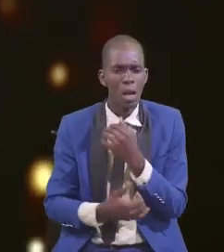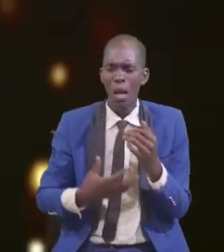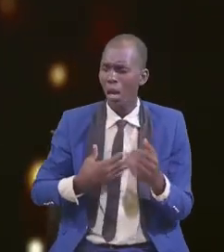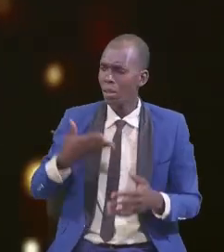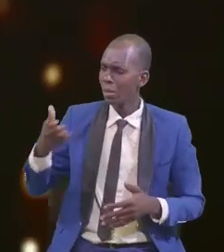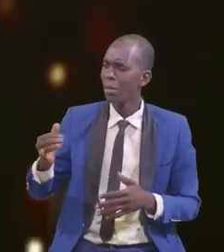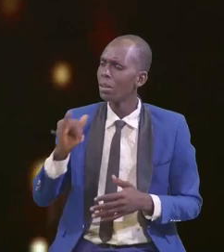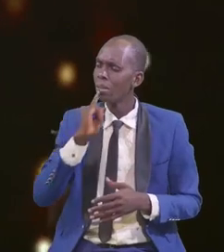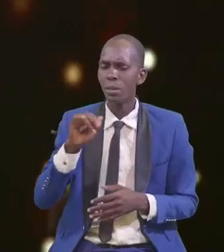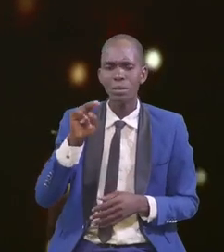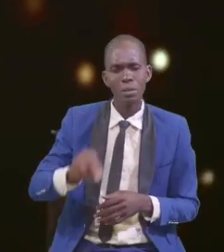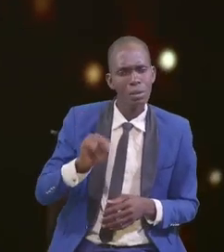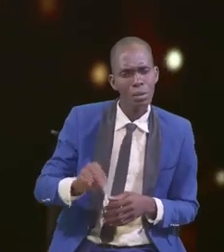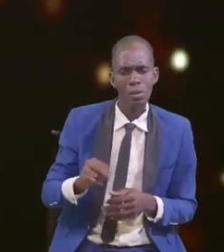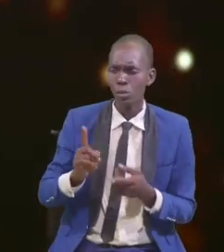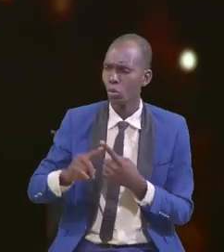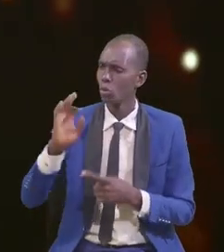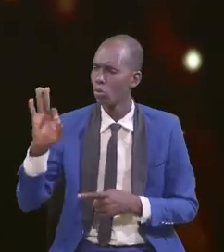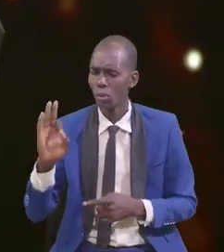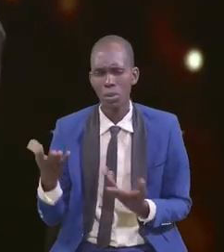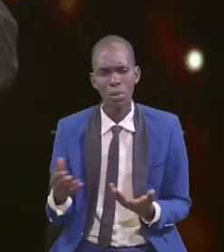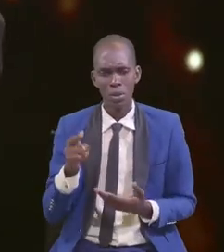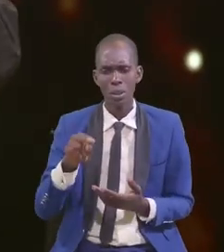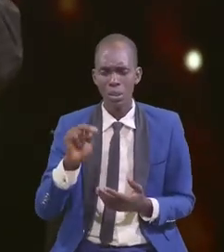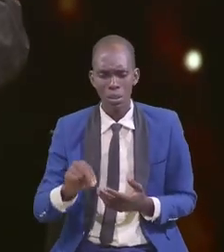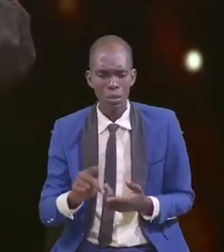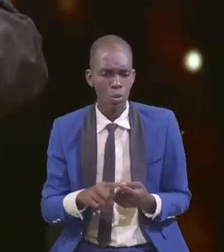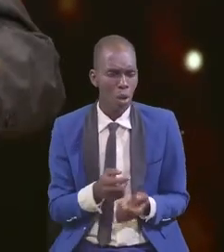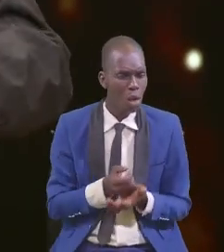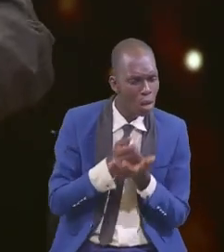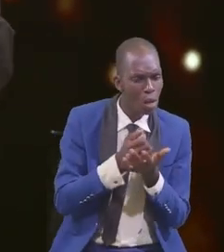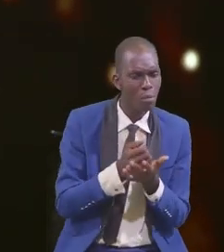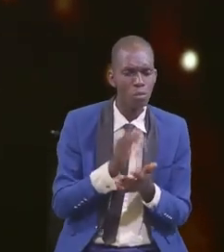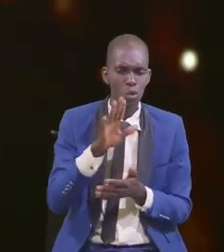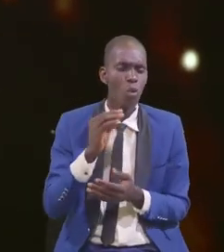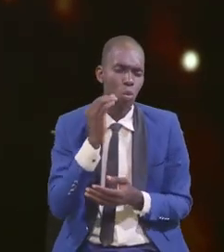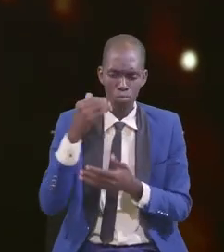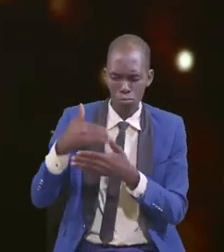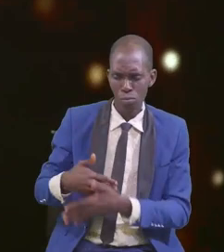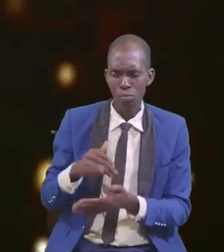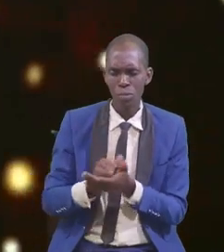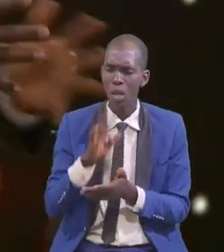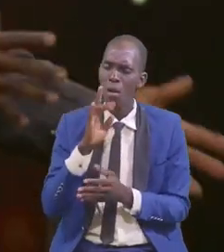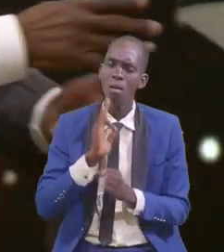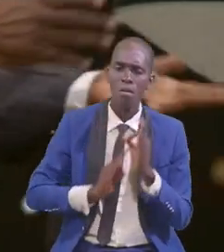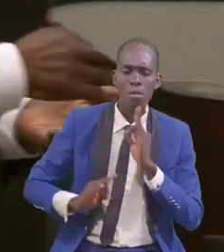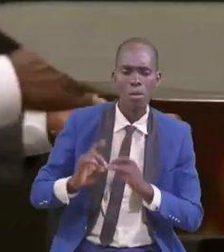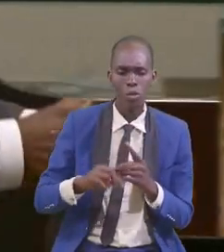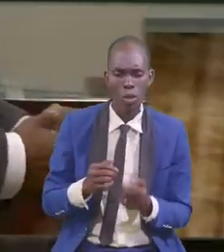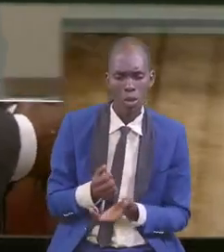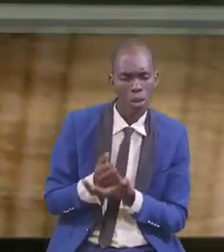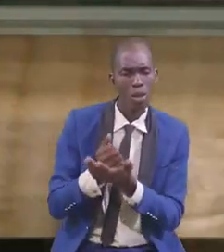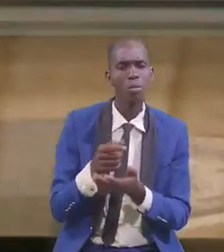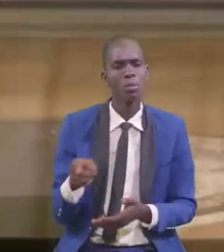the gospel. There's need of helping your neighbor. There is need of being whatever needs to be done so that more